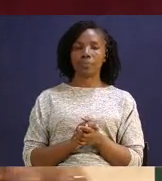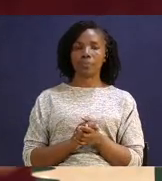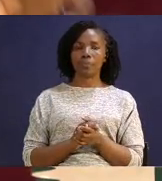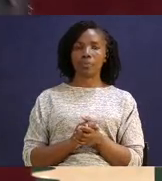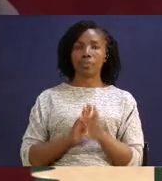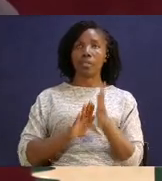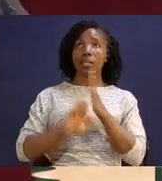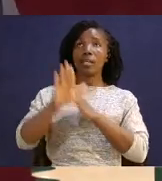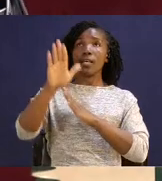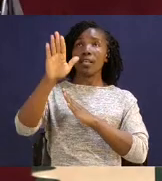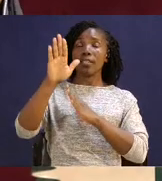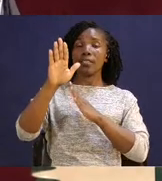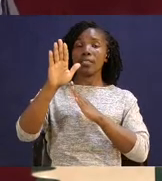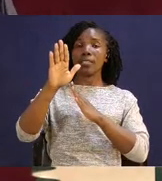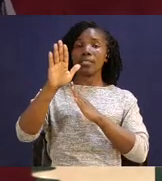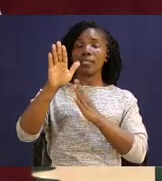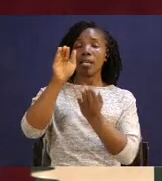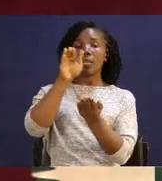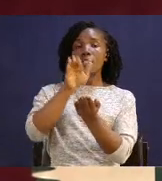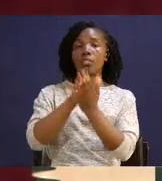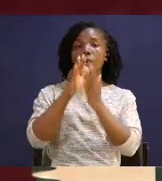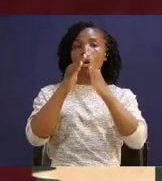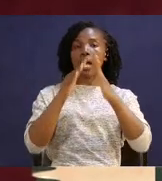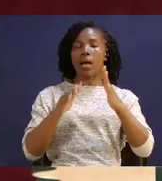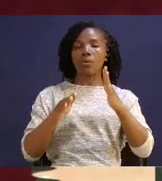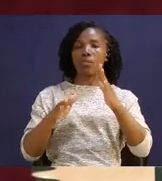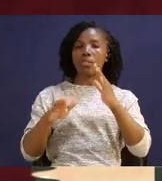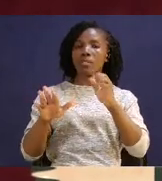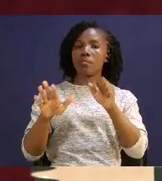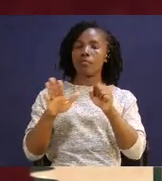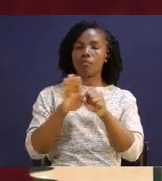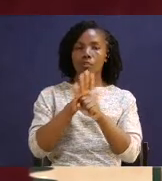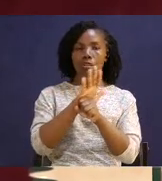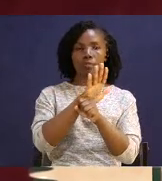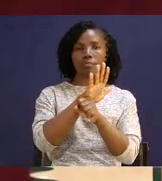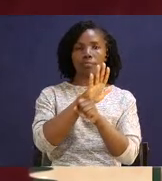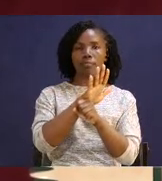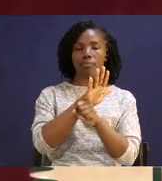His storehouse is full. Tell your neighbor, his storehouse is full.